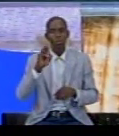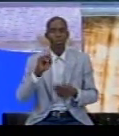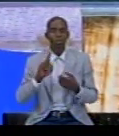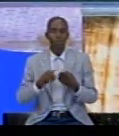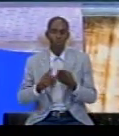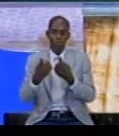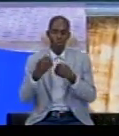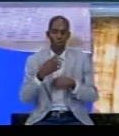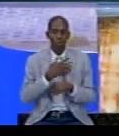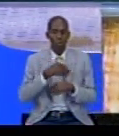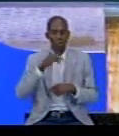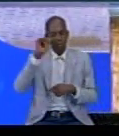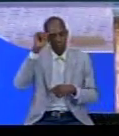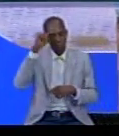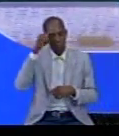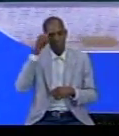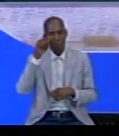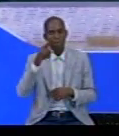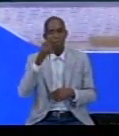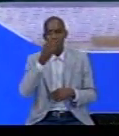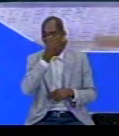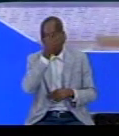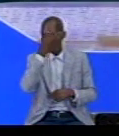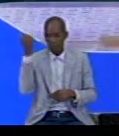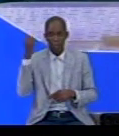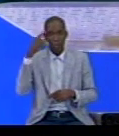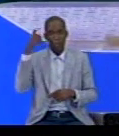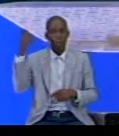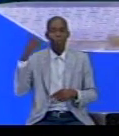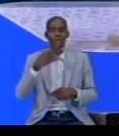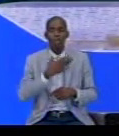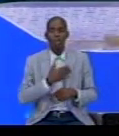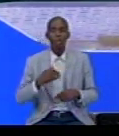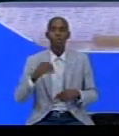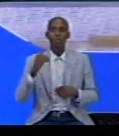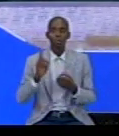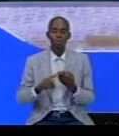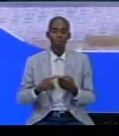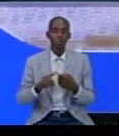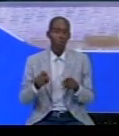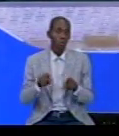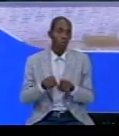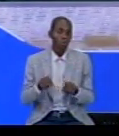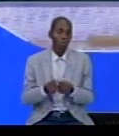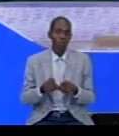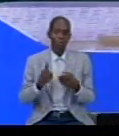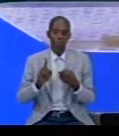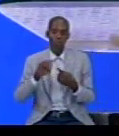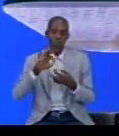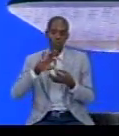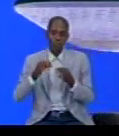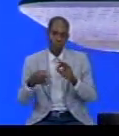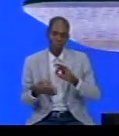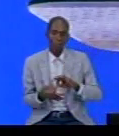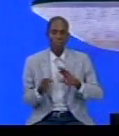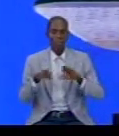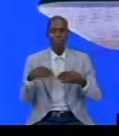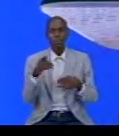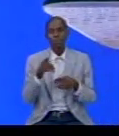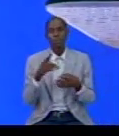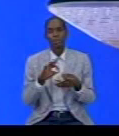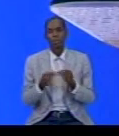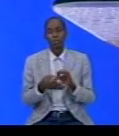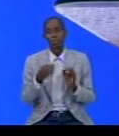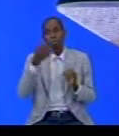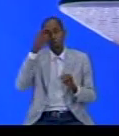reveal the forgotten dream. Not only reveal the forgotten dream, they will also give him the interpretation,